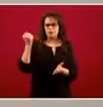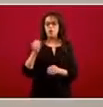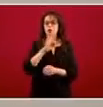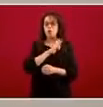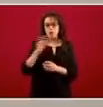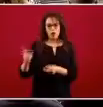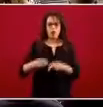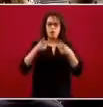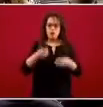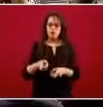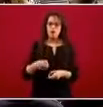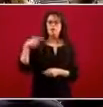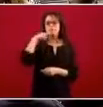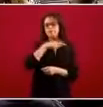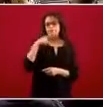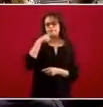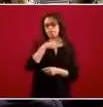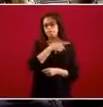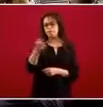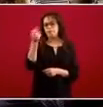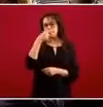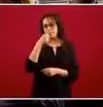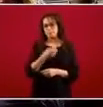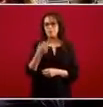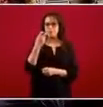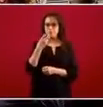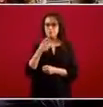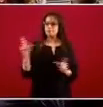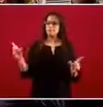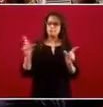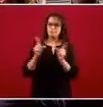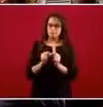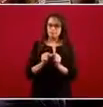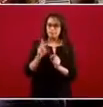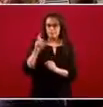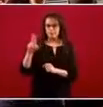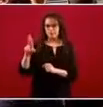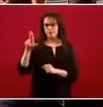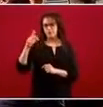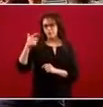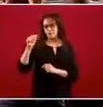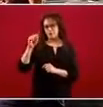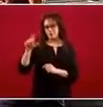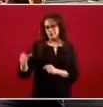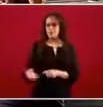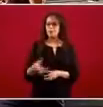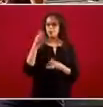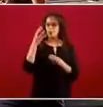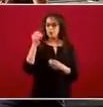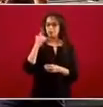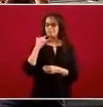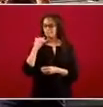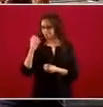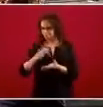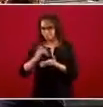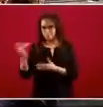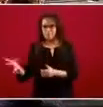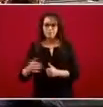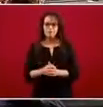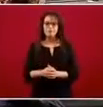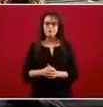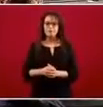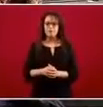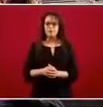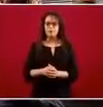and then we can start working with it. That would be the synthesis, doctor. Thank you.